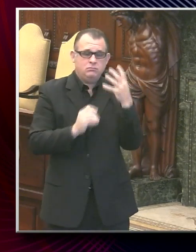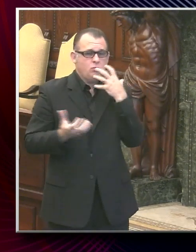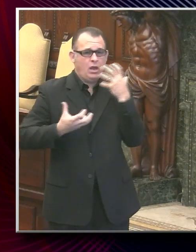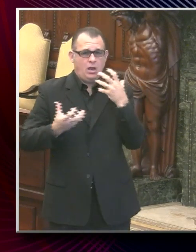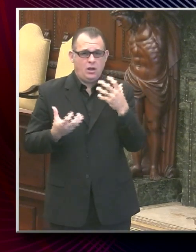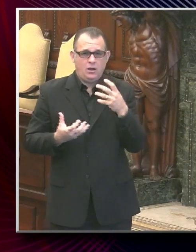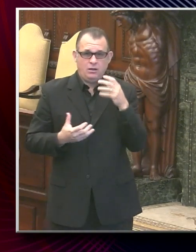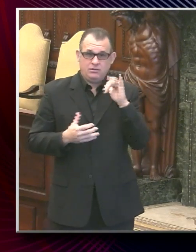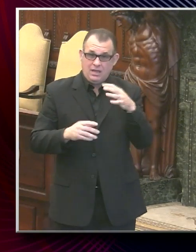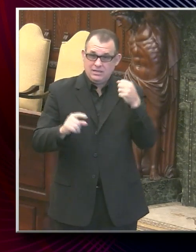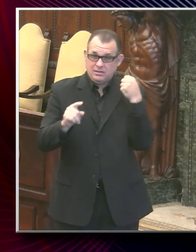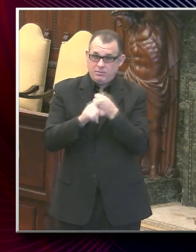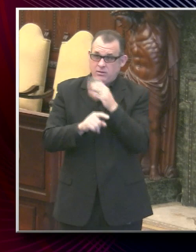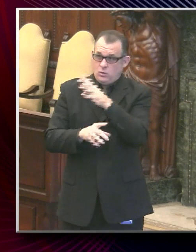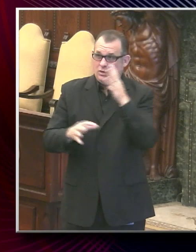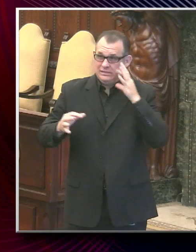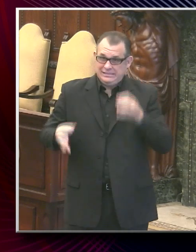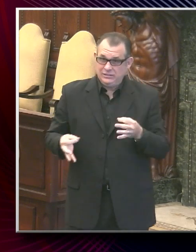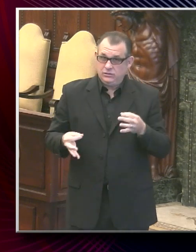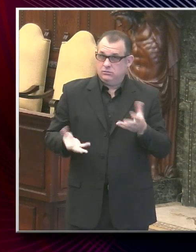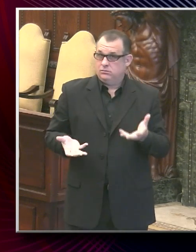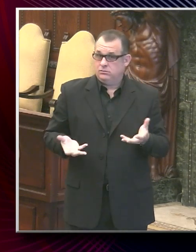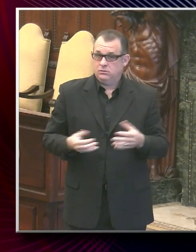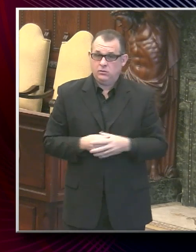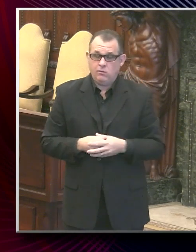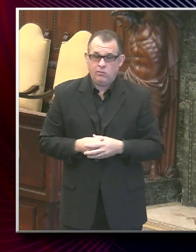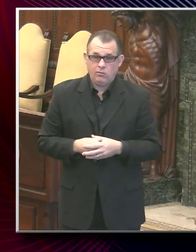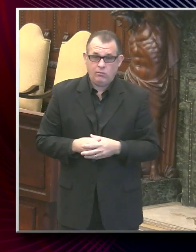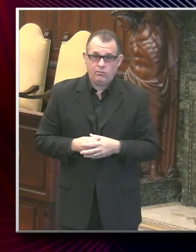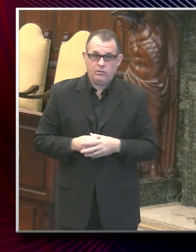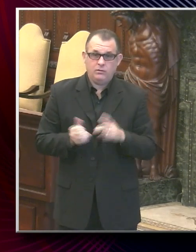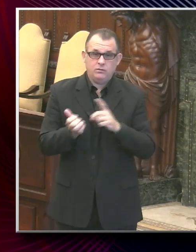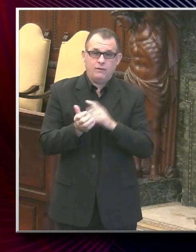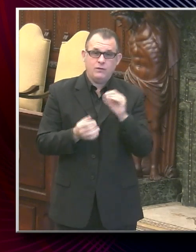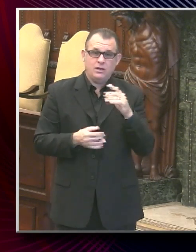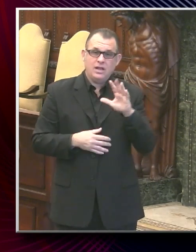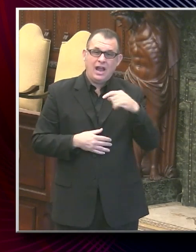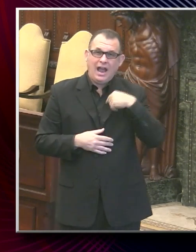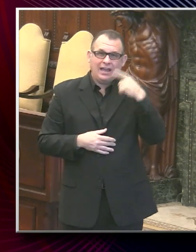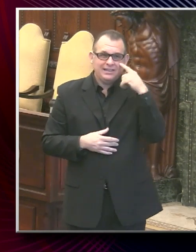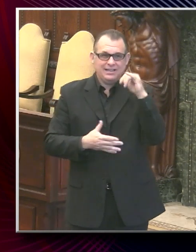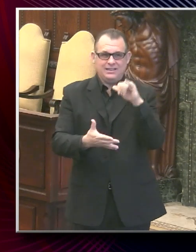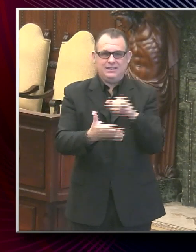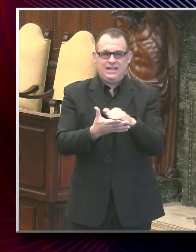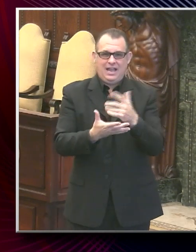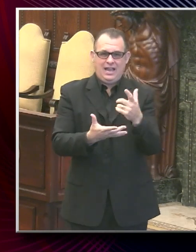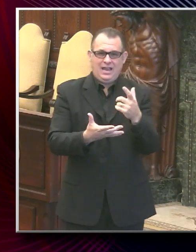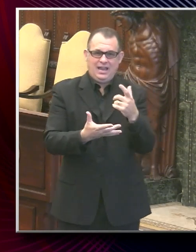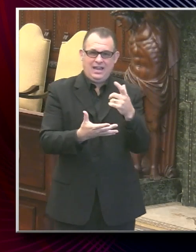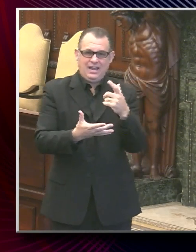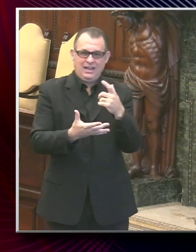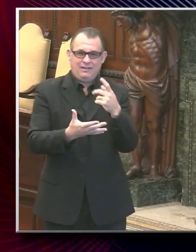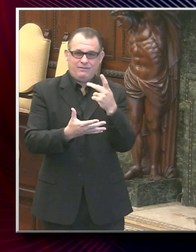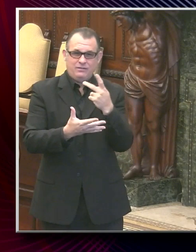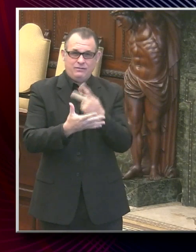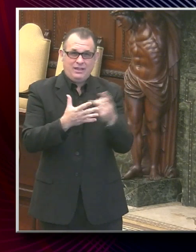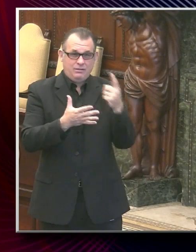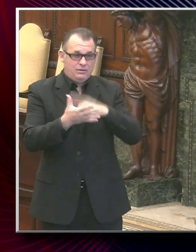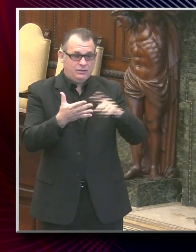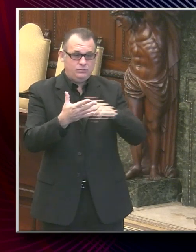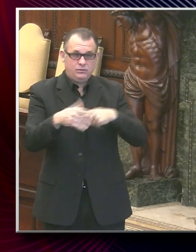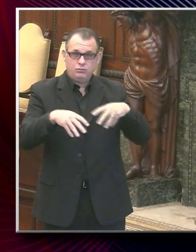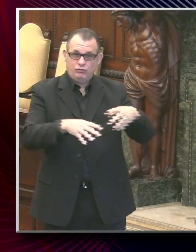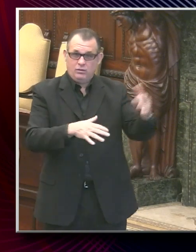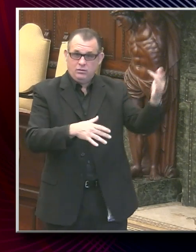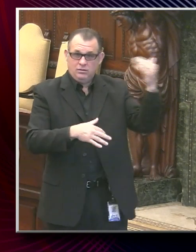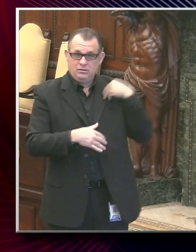on this moratorium have anything to do with that? I think that the failure to cancel that parade way back in 1918 that is still